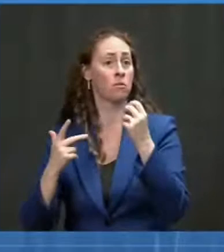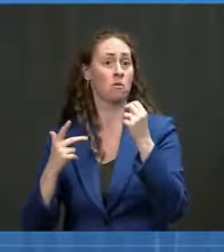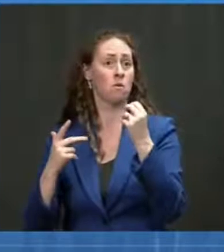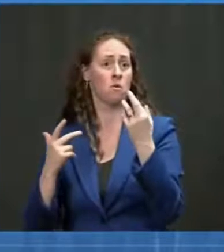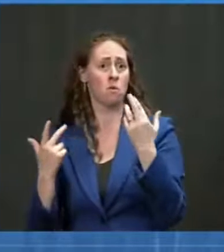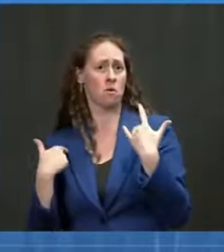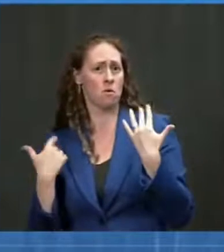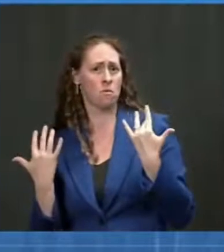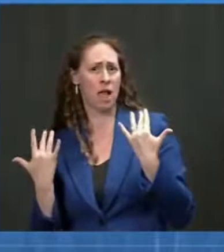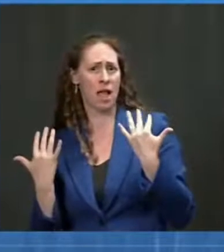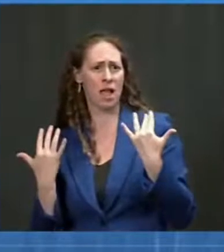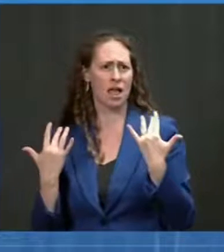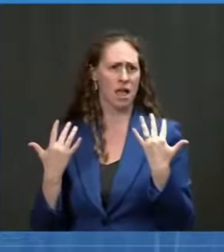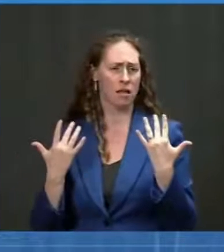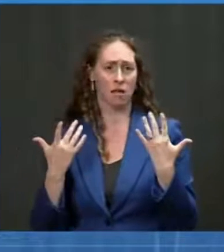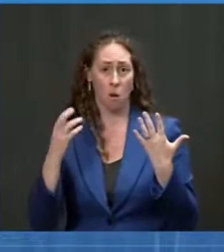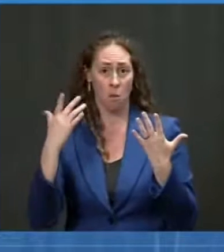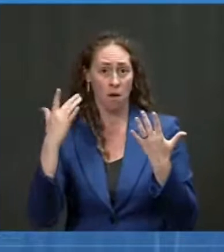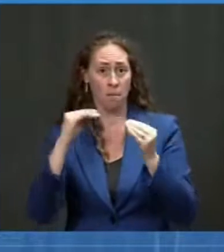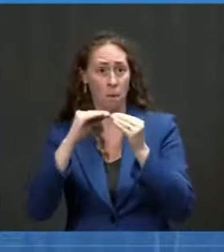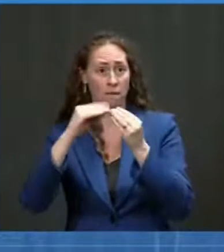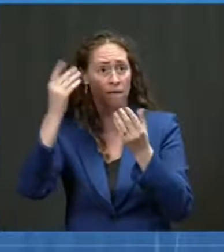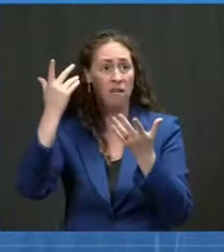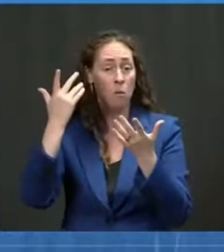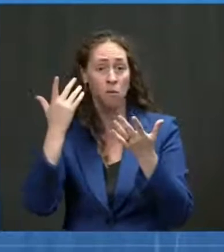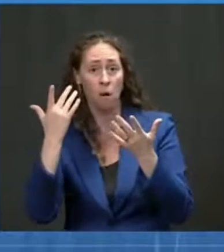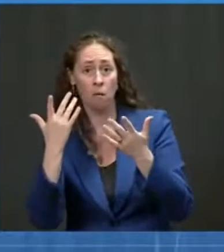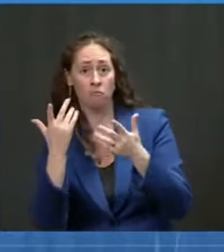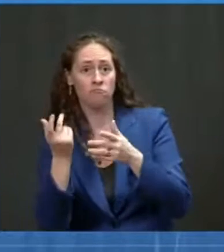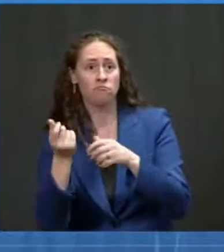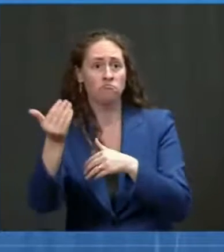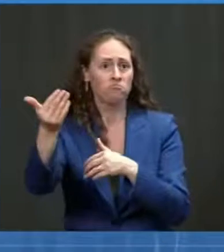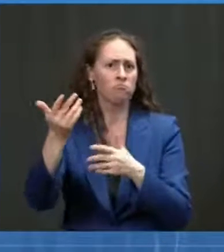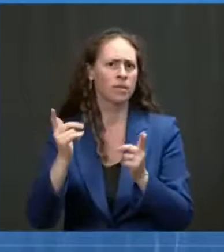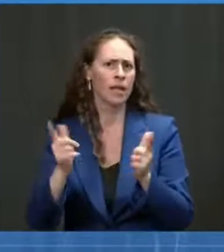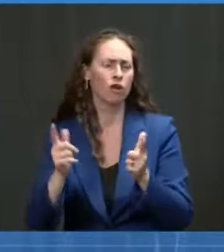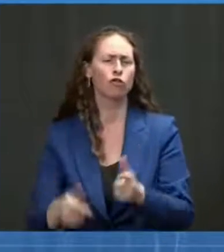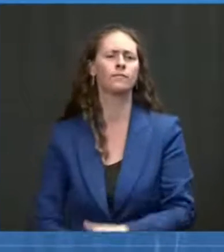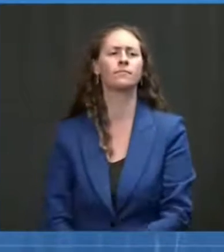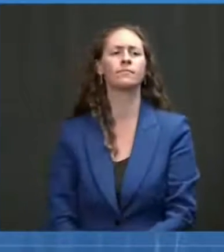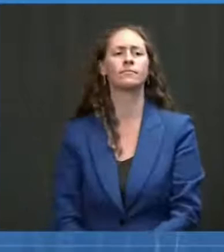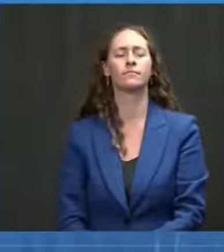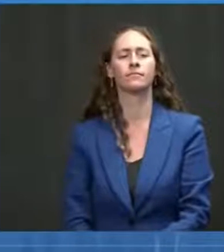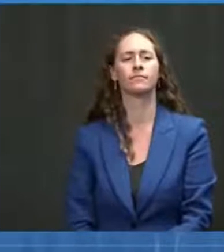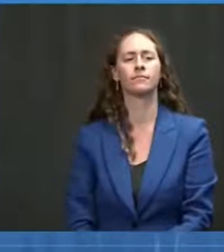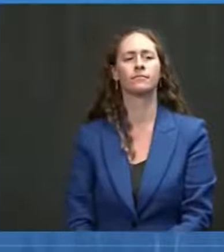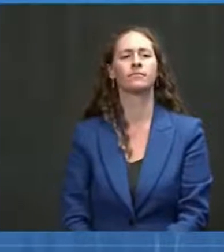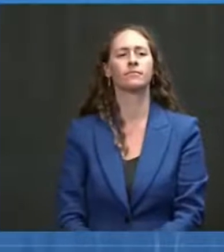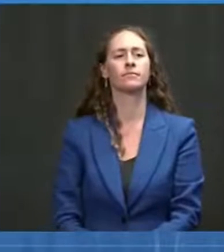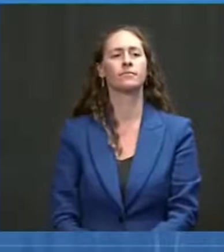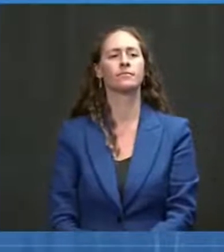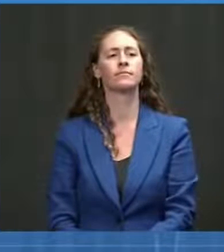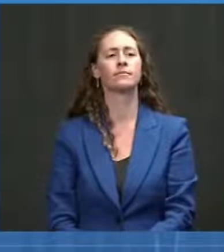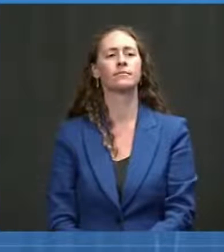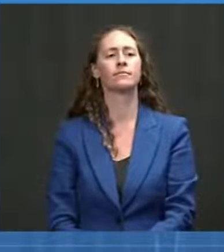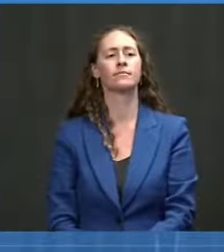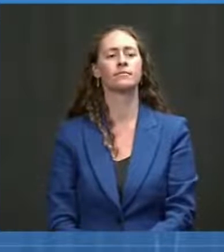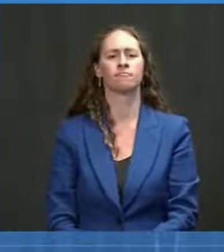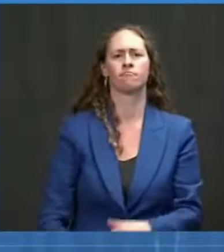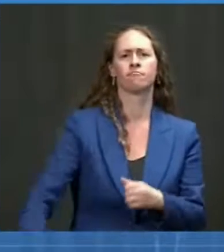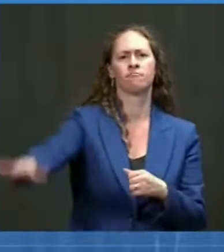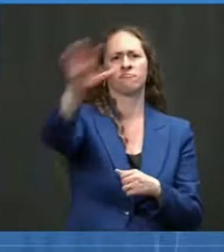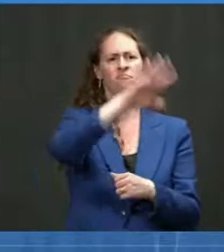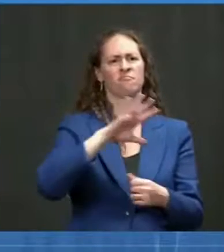to come? So the first question, there are 80,000 sites across the country. As I